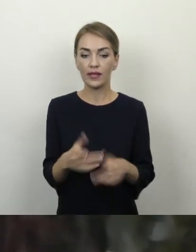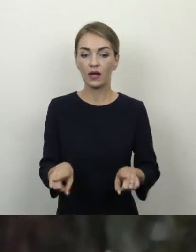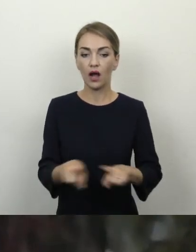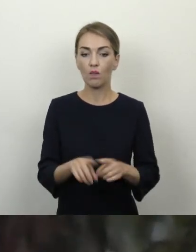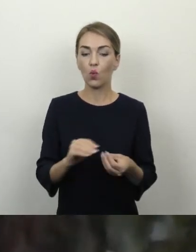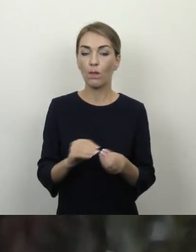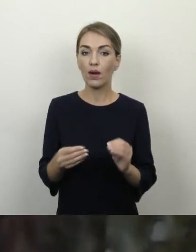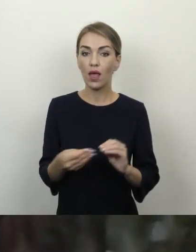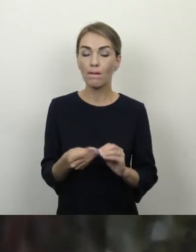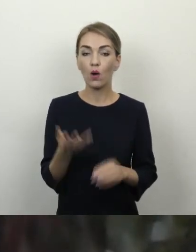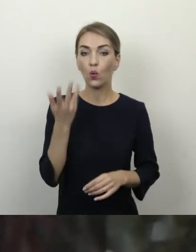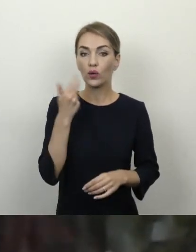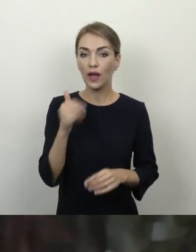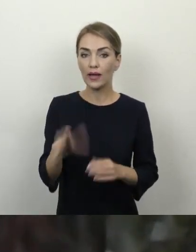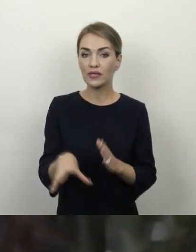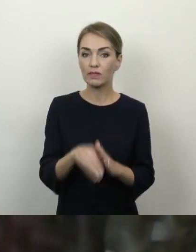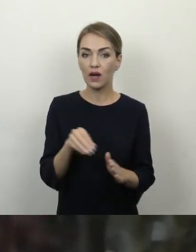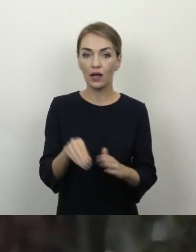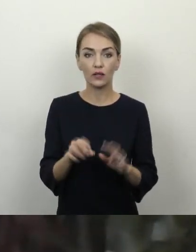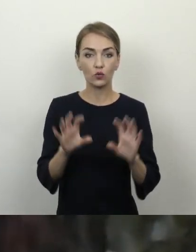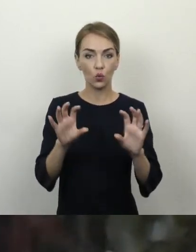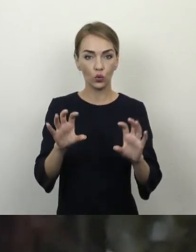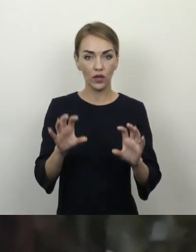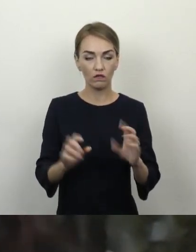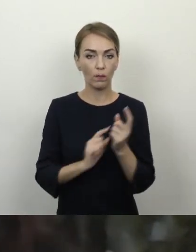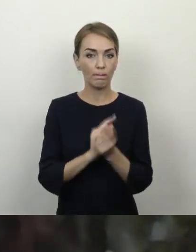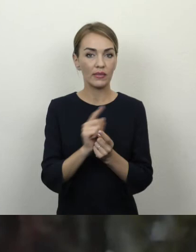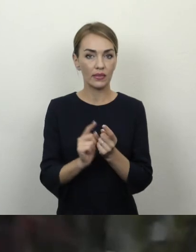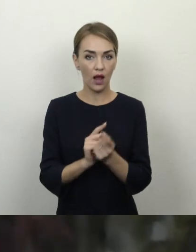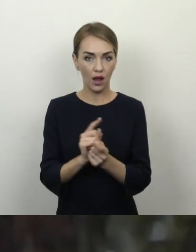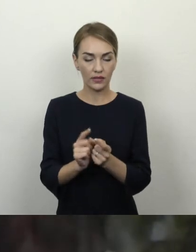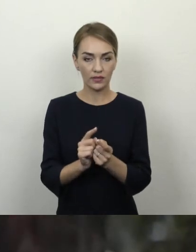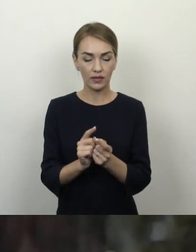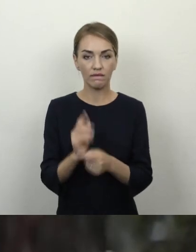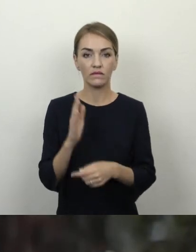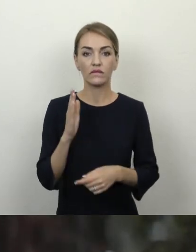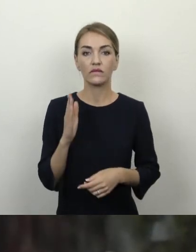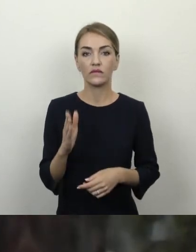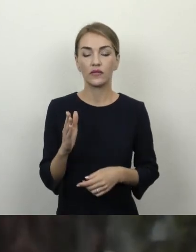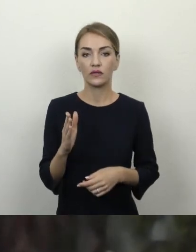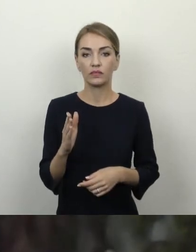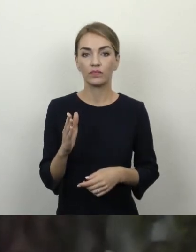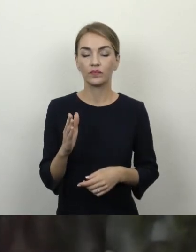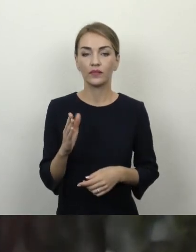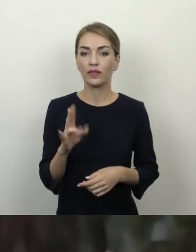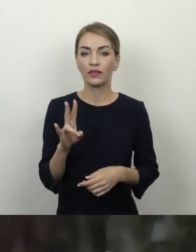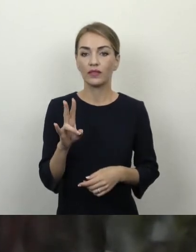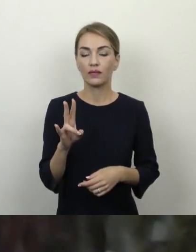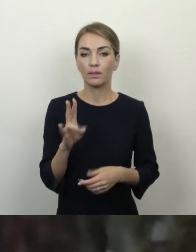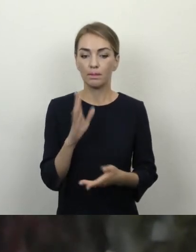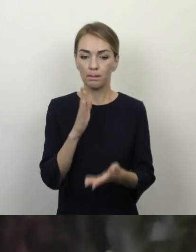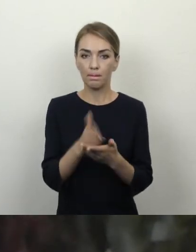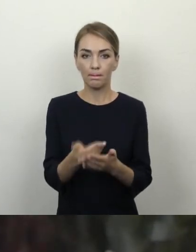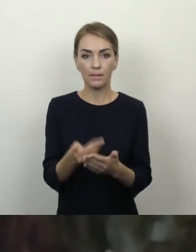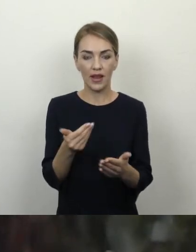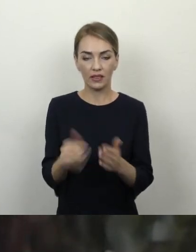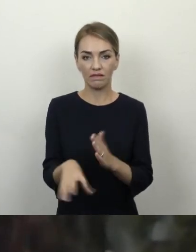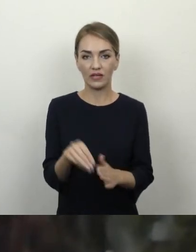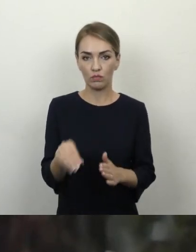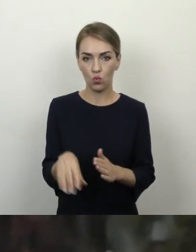previous speakers, there is an issue when election legislation is subject to